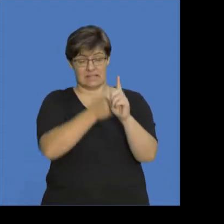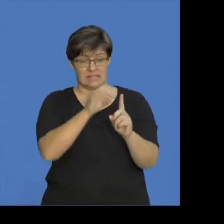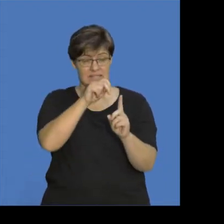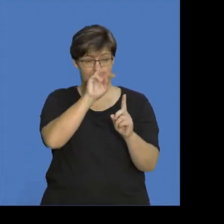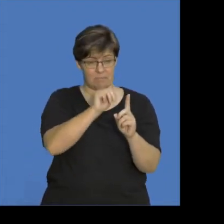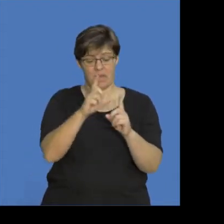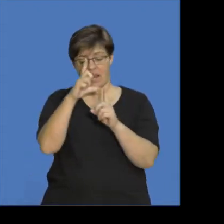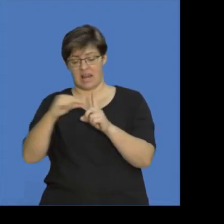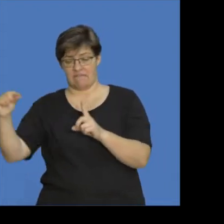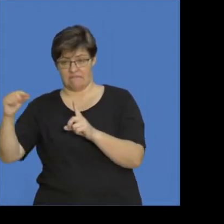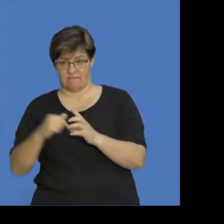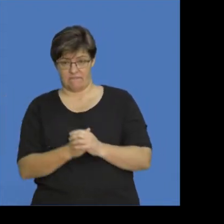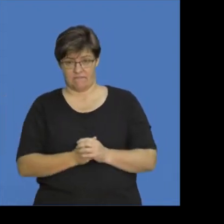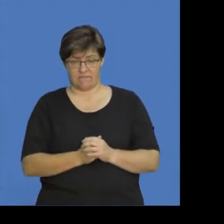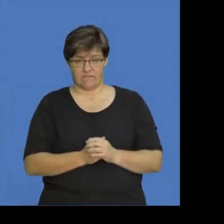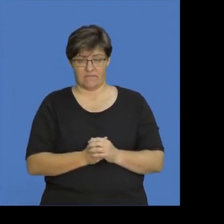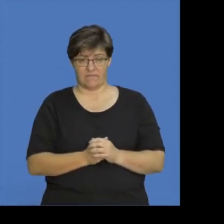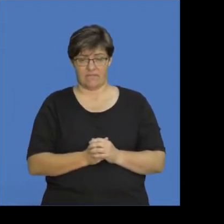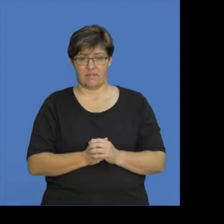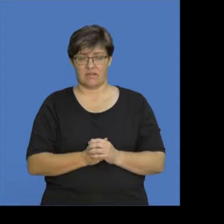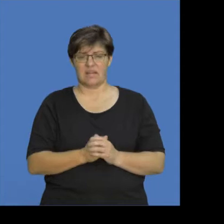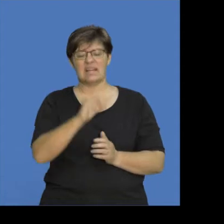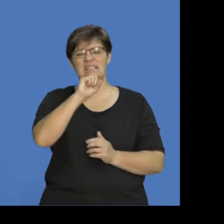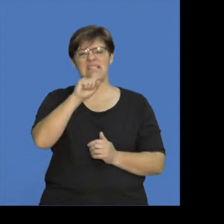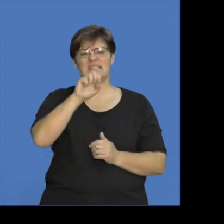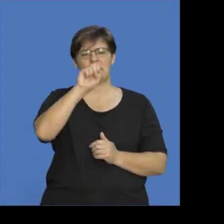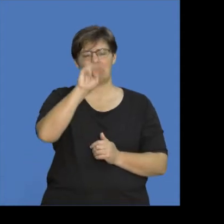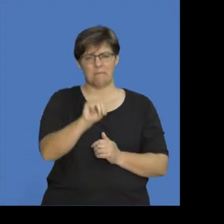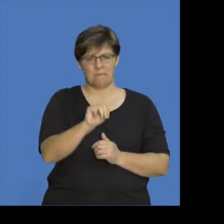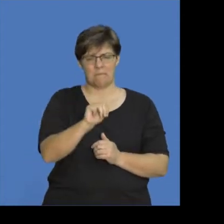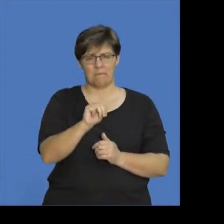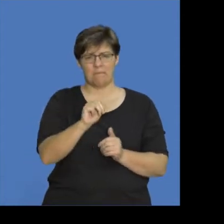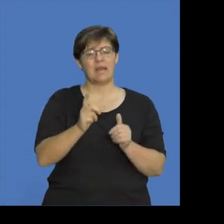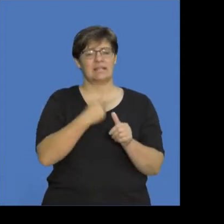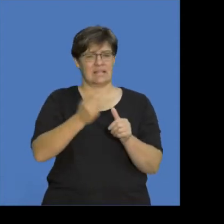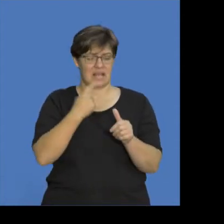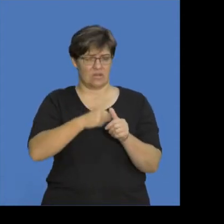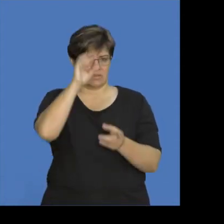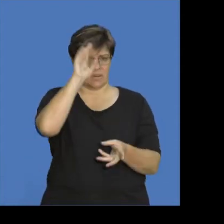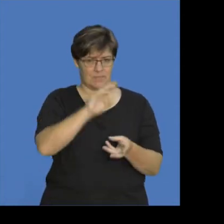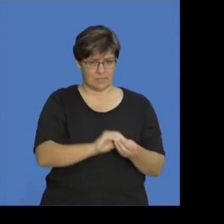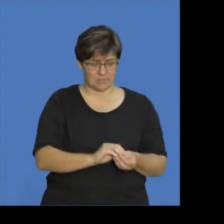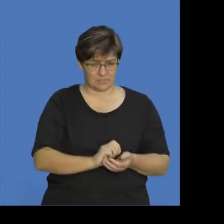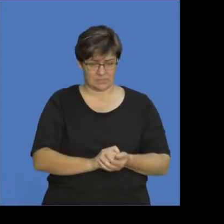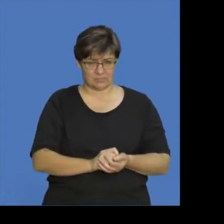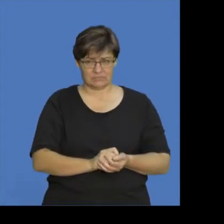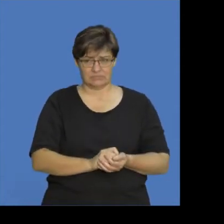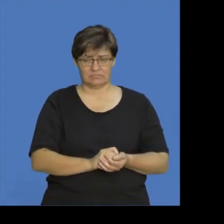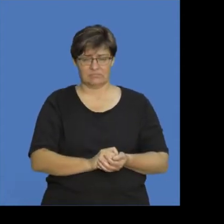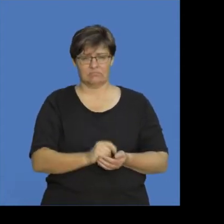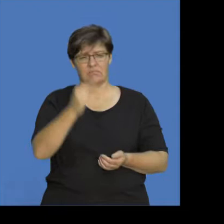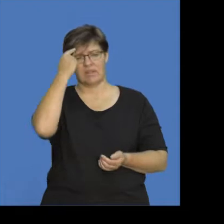a stem, then a leaf. So a stem, it's our tens, okay?